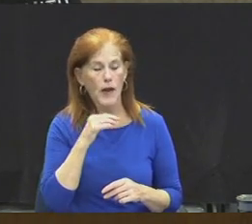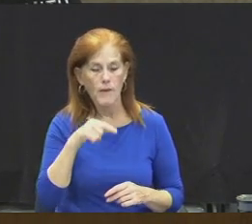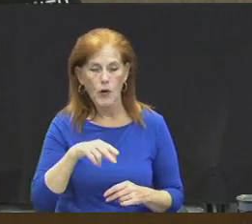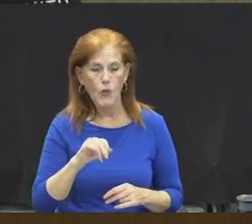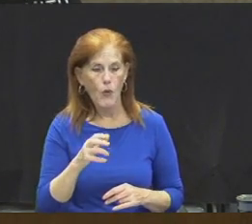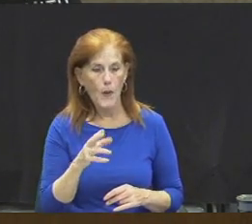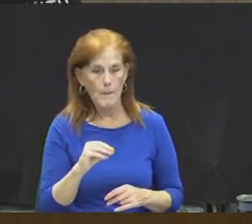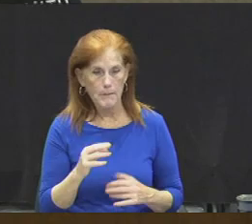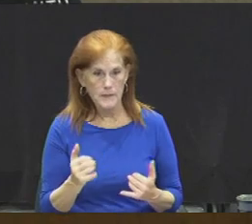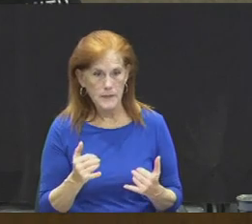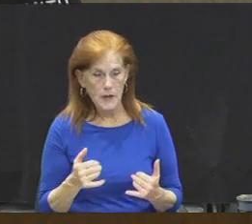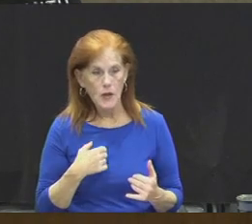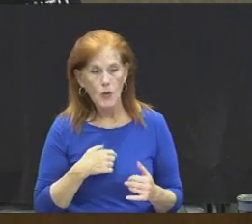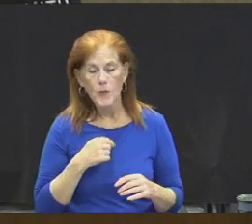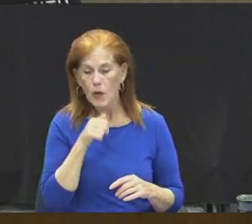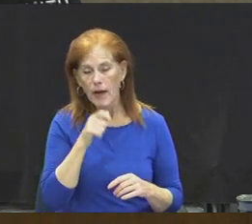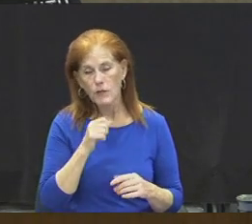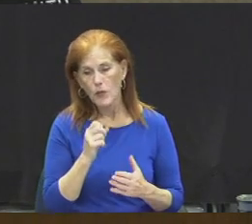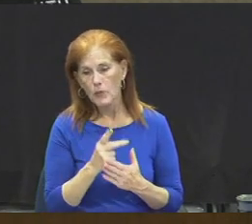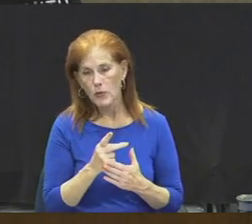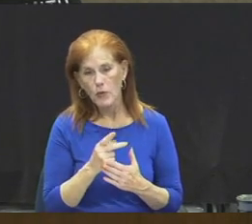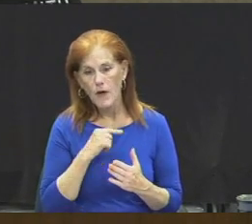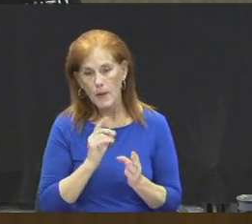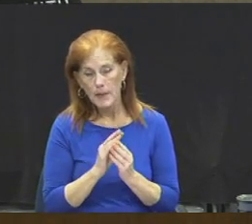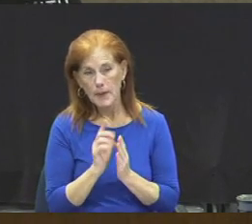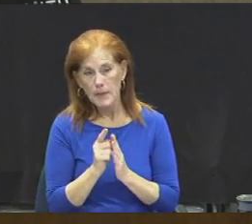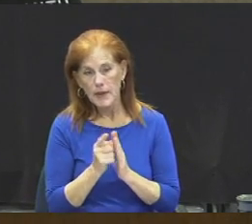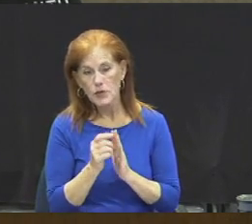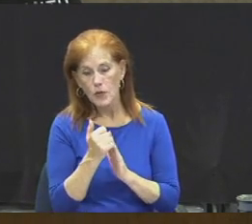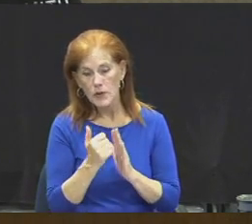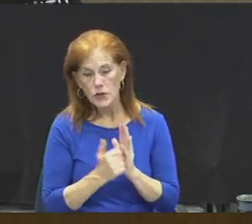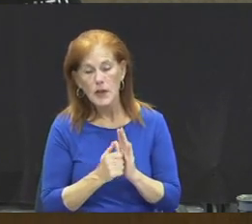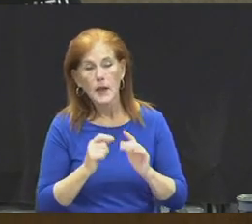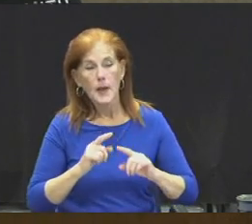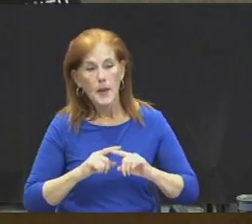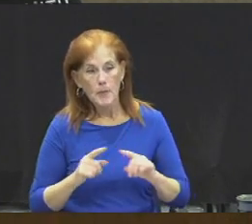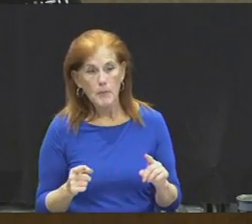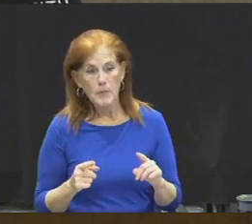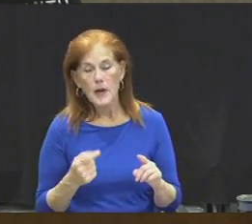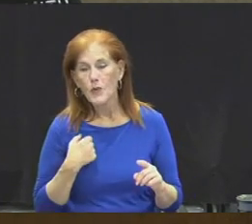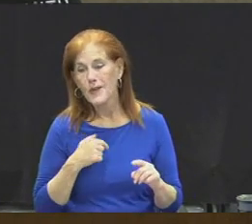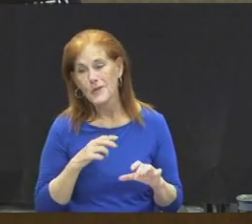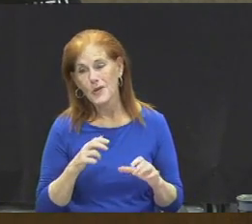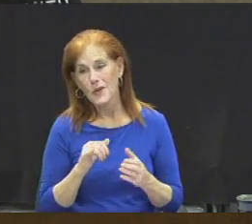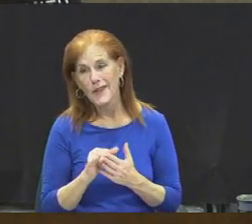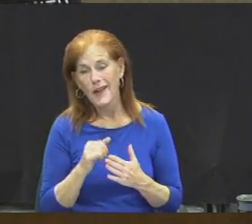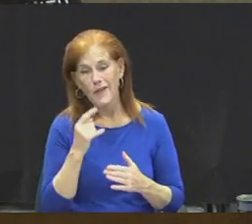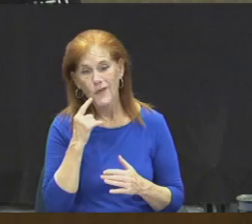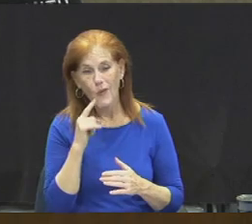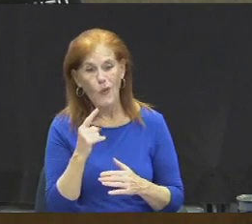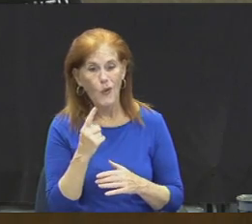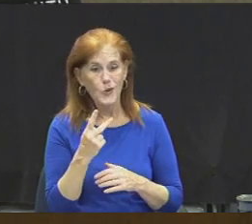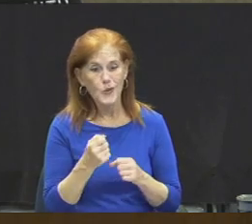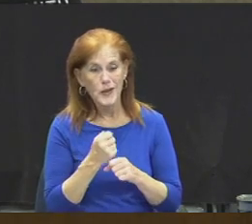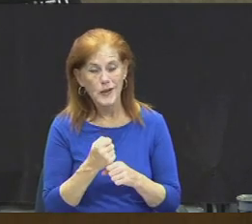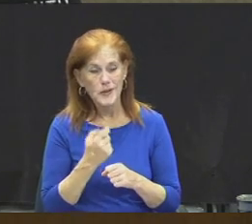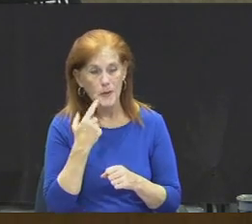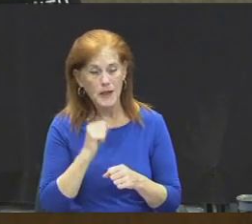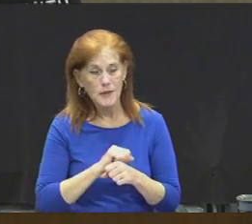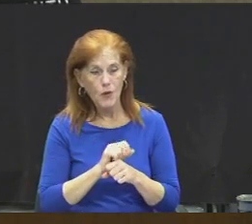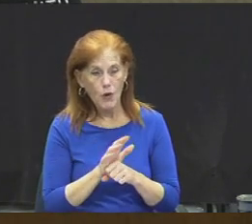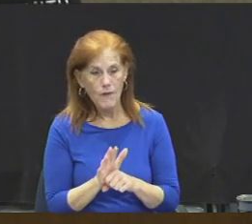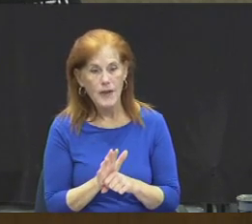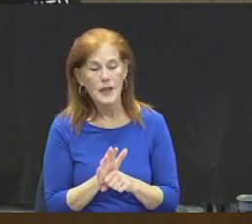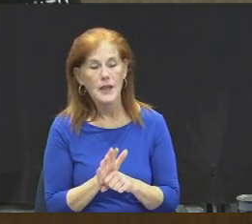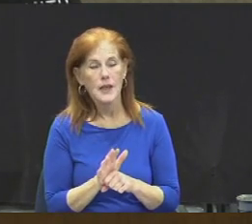didn't approve minutes or our agenda, but given that we've been doing this for a while with the COVID